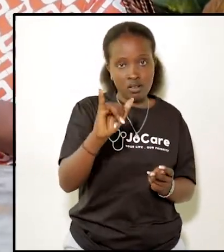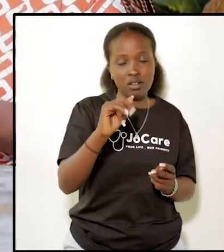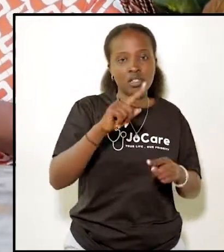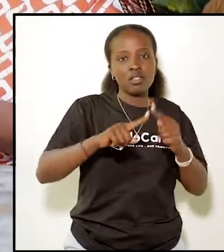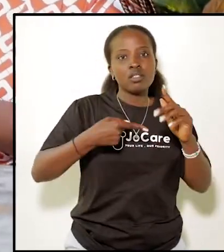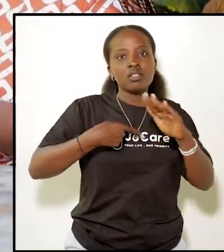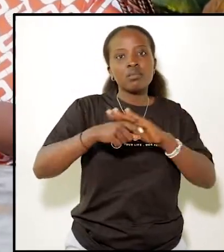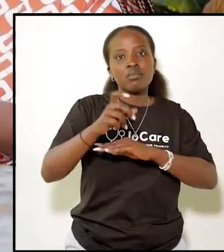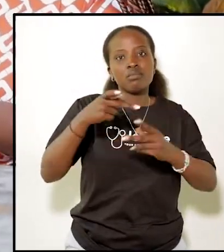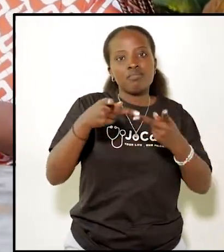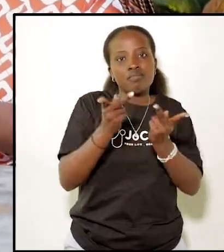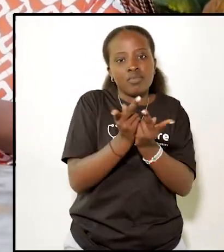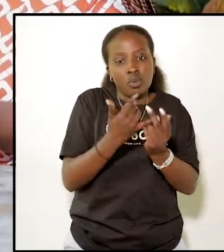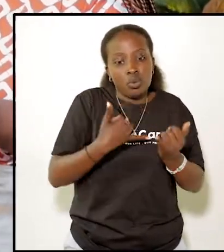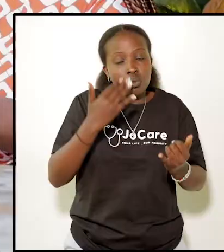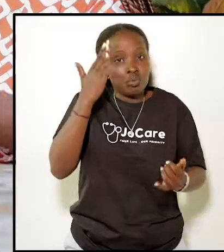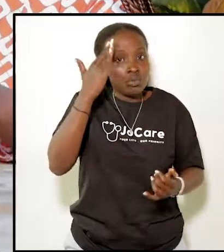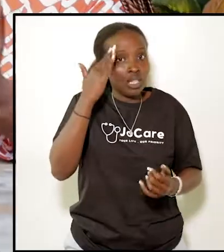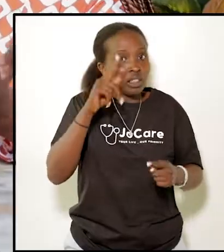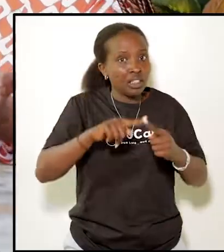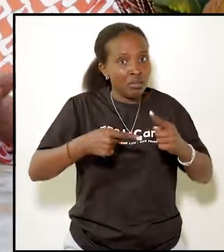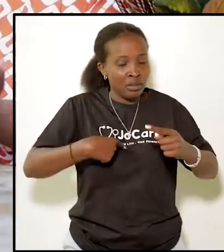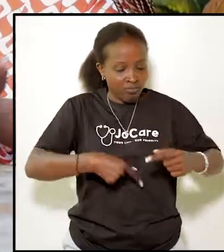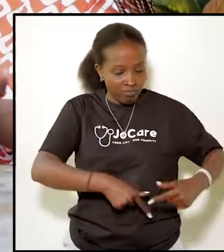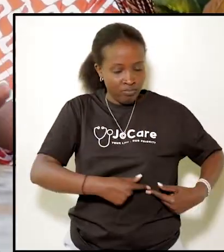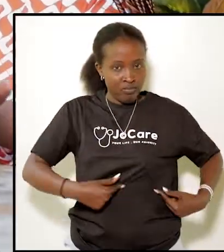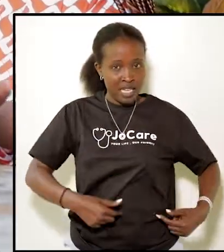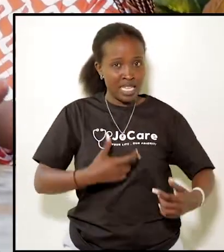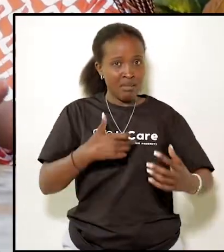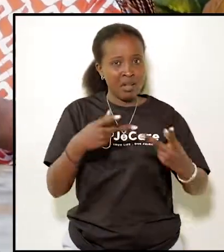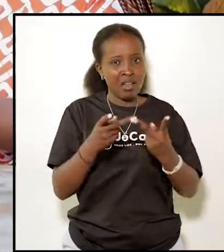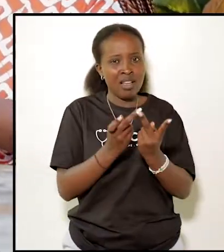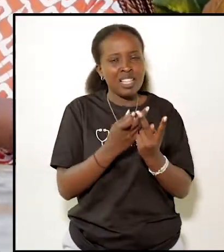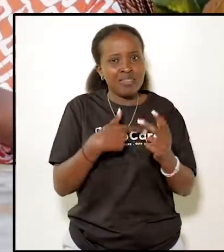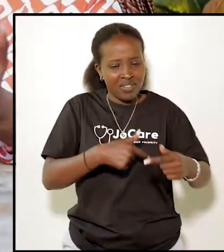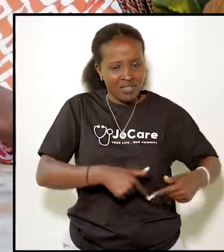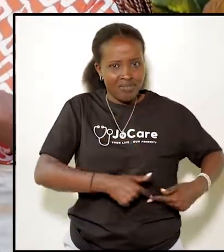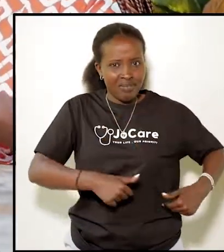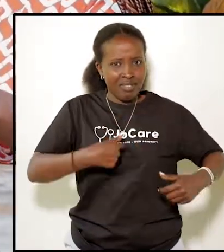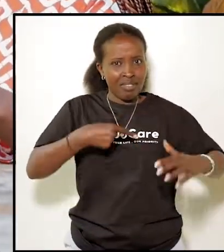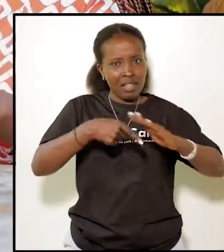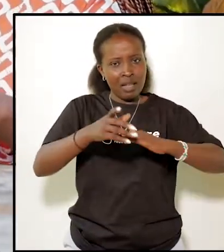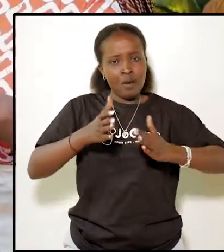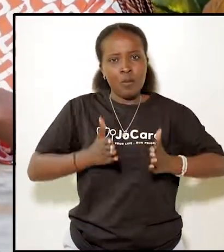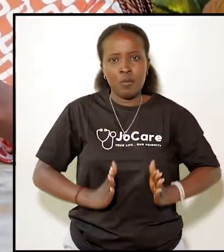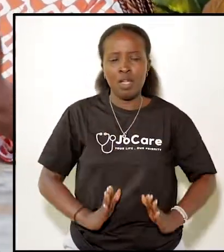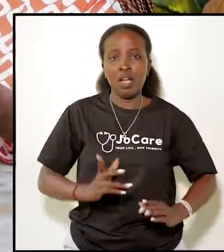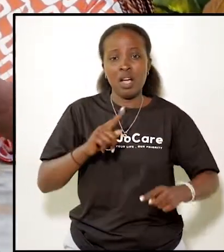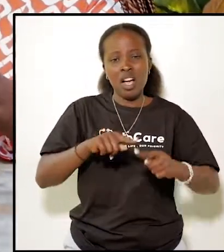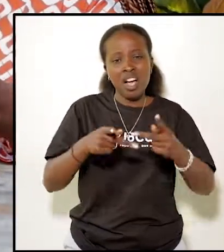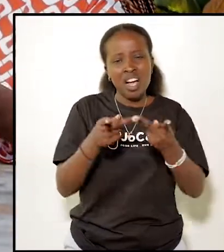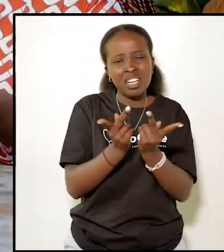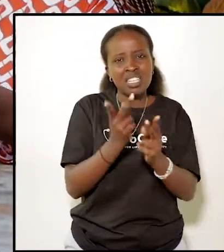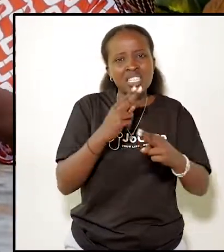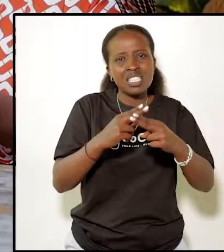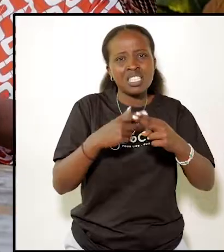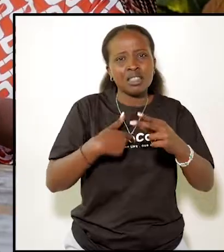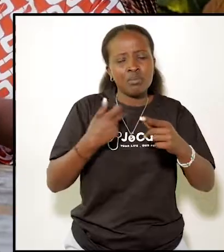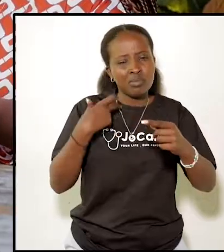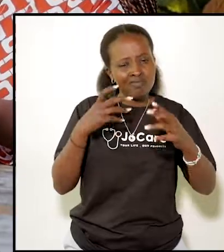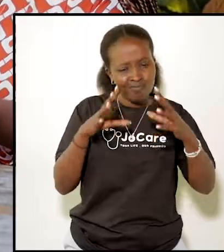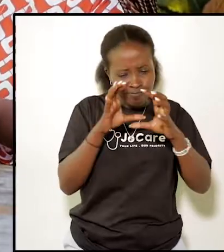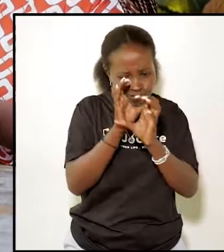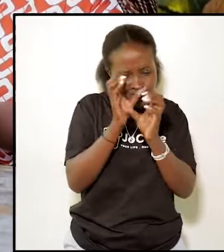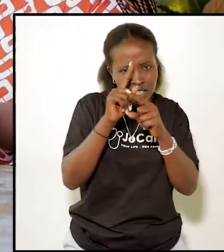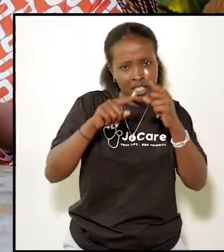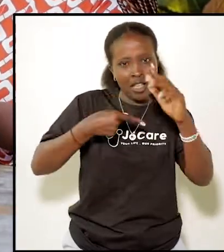the fourth part is the uterus. As we Okay. all know, the uterus is where we bleed from. That's when the uterus is, the line is thickened, then